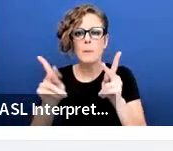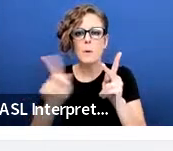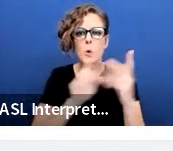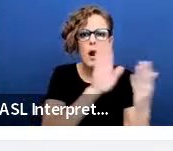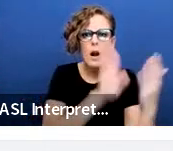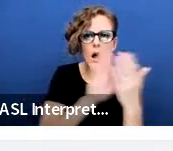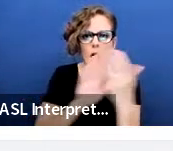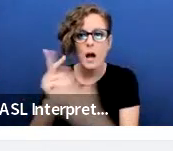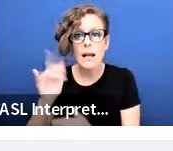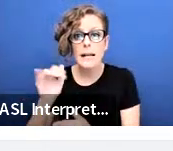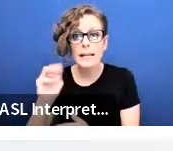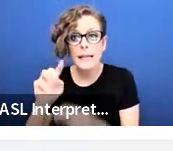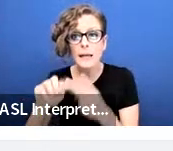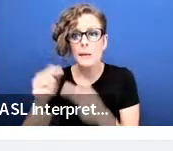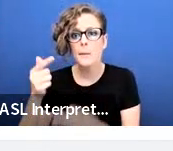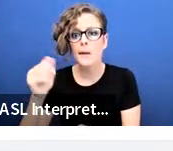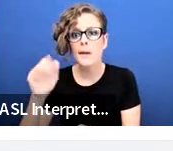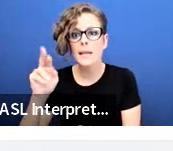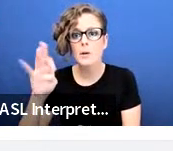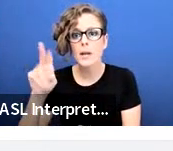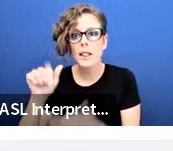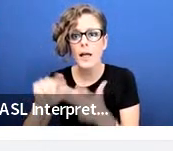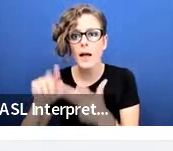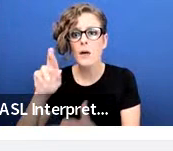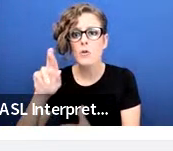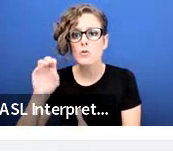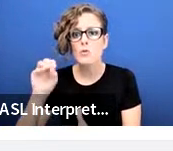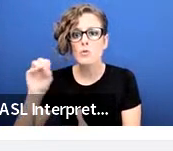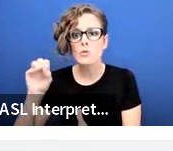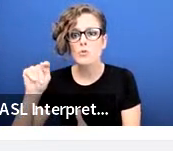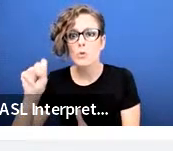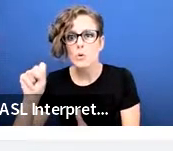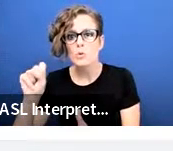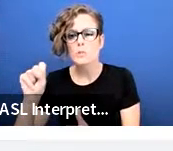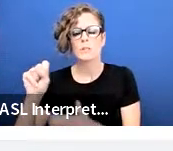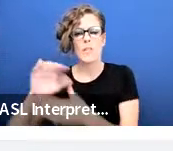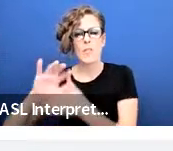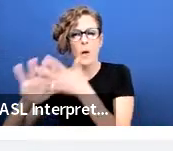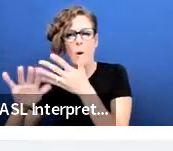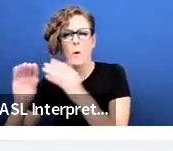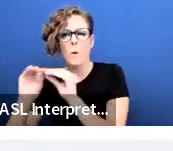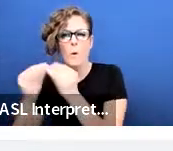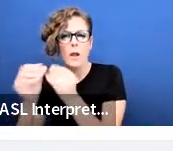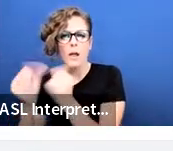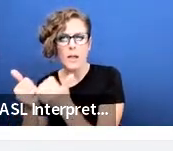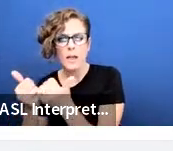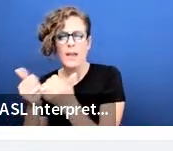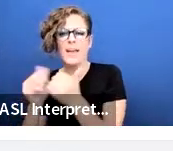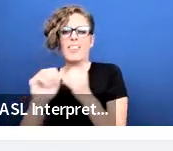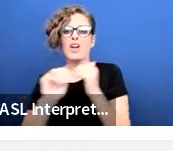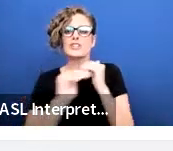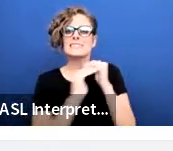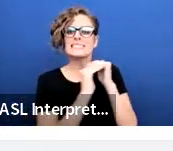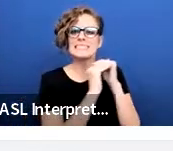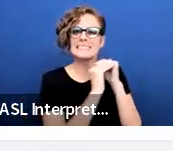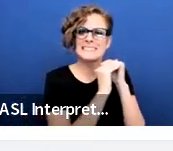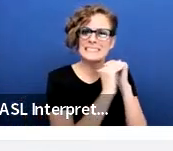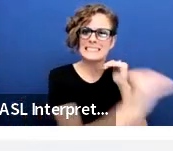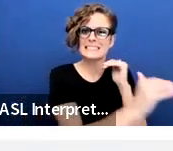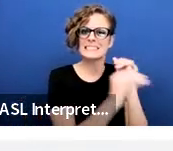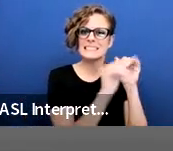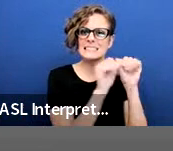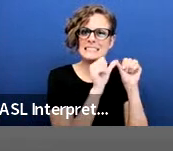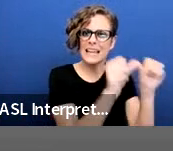and Gabriella and Roots and other folks that work with, because the way county resources have been